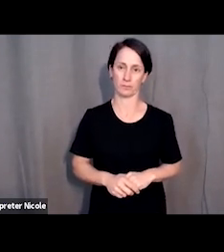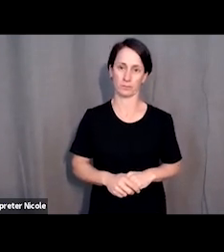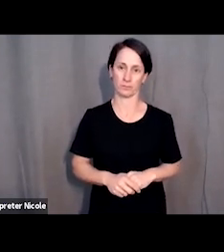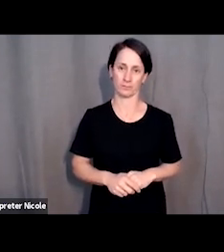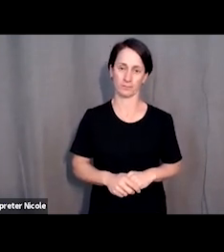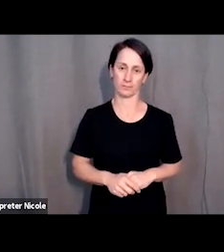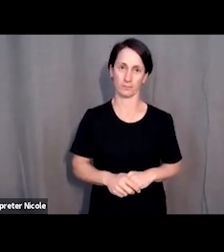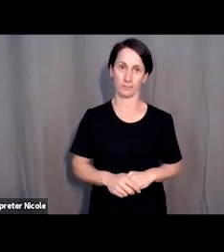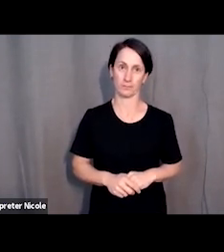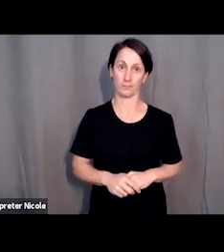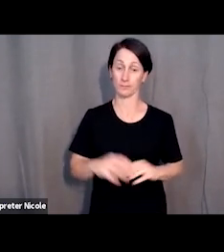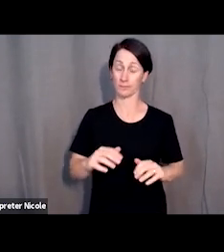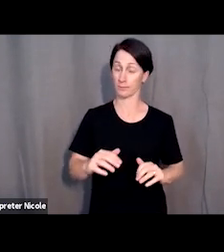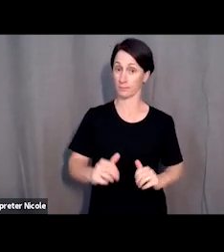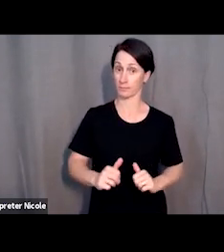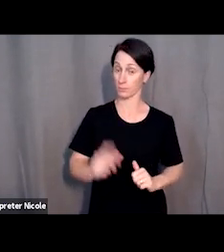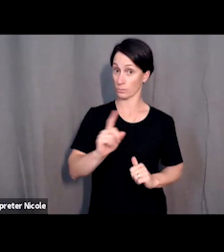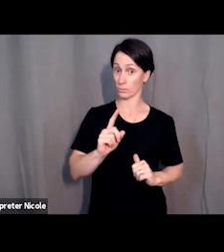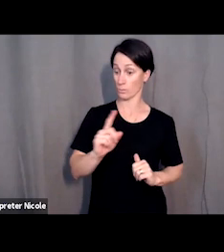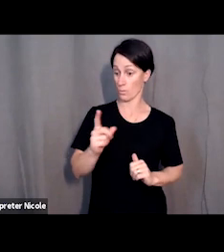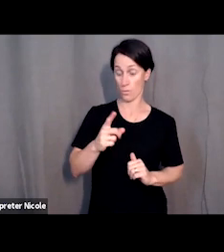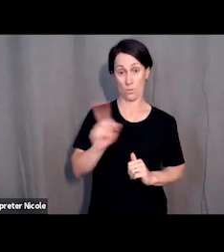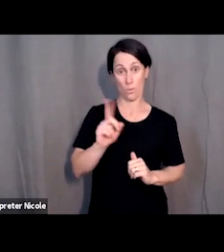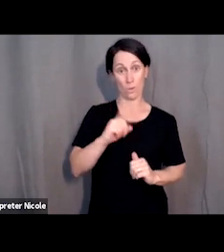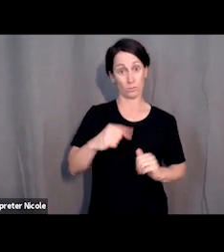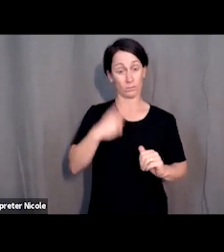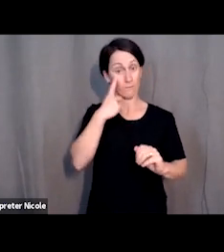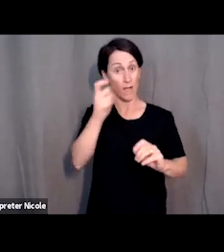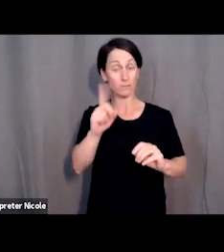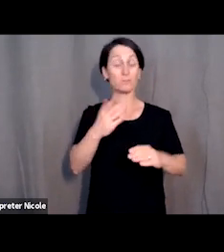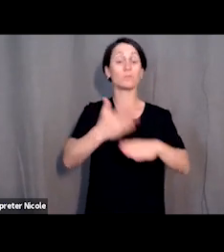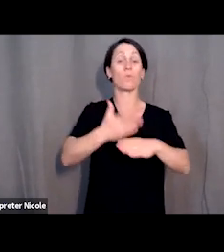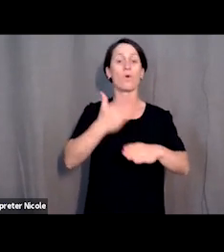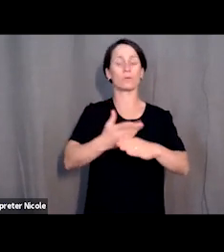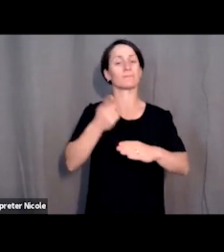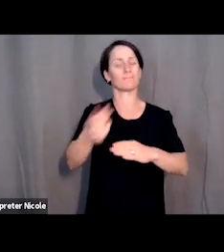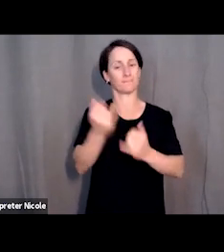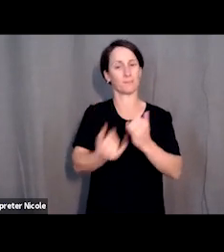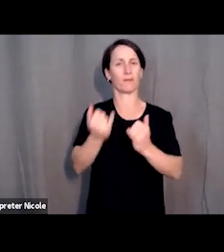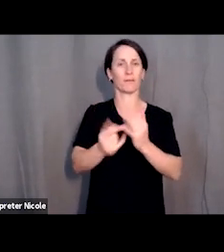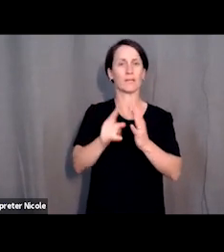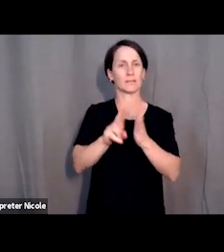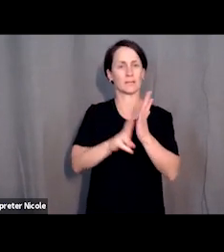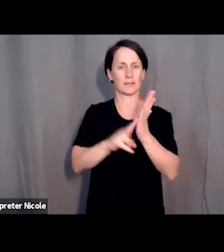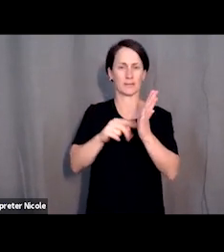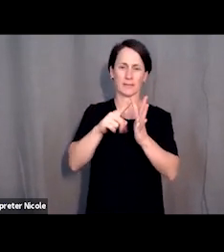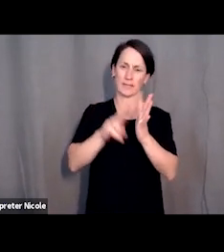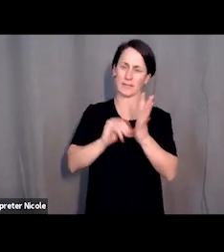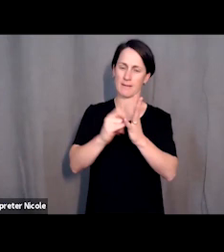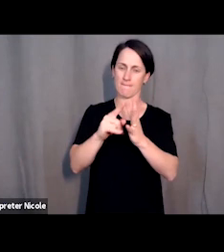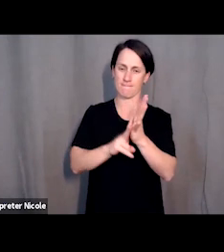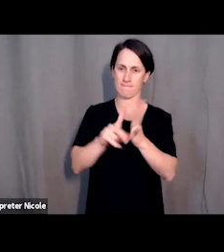So the key findings, what we found worked was definitely that intensive support. So sometimes it might even be like